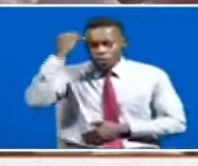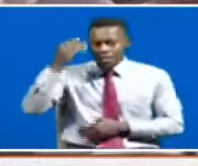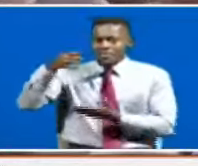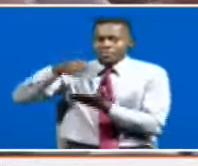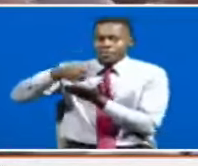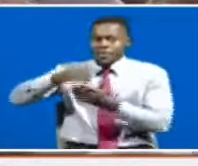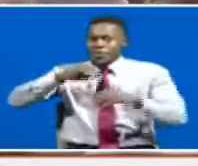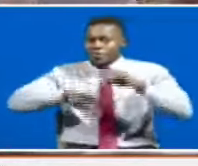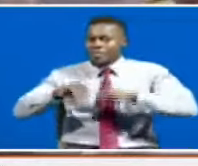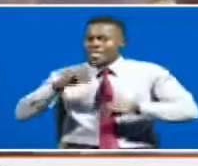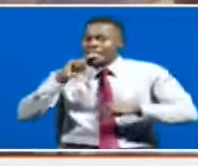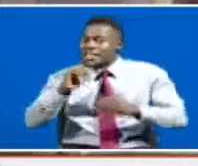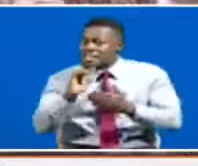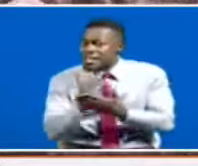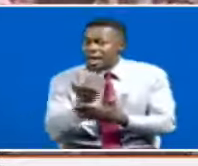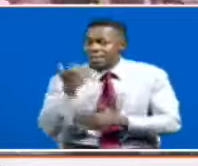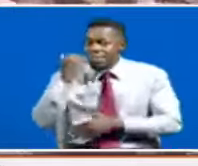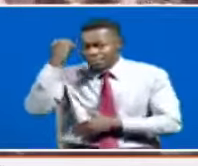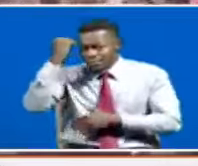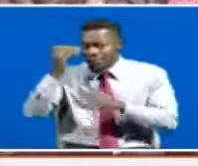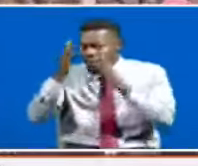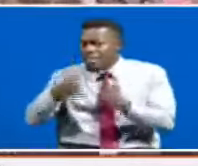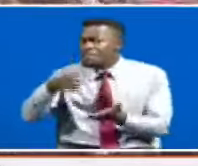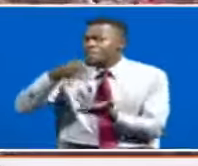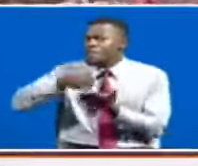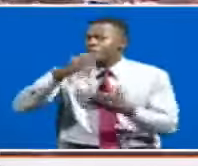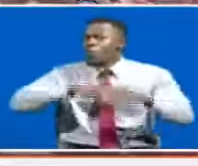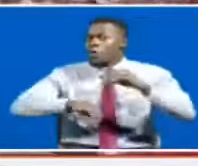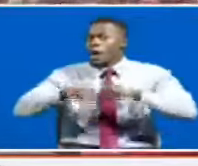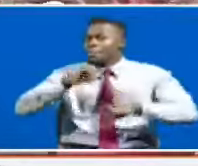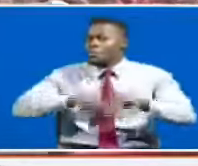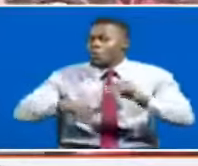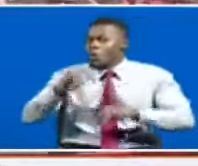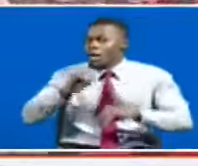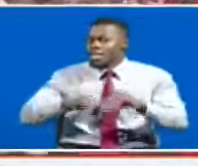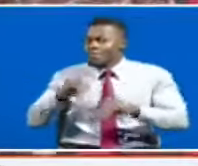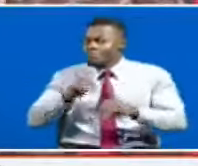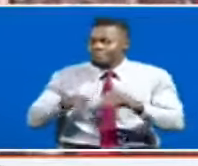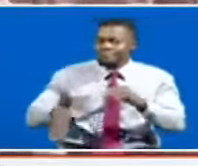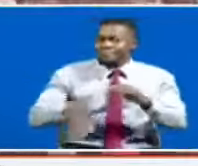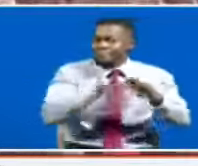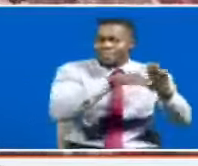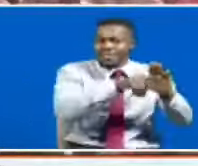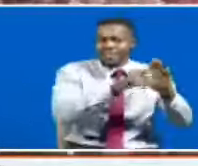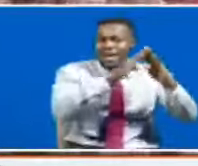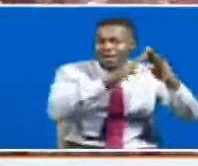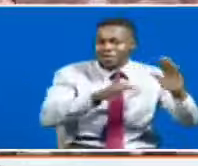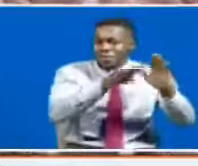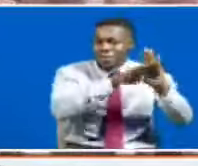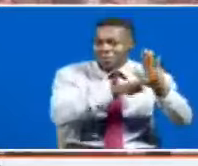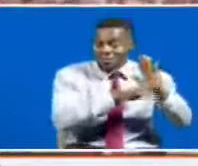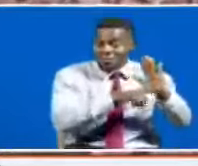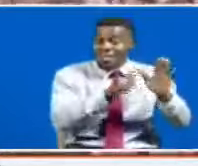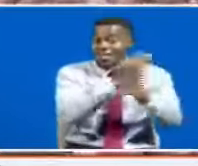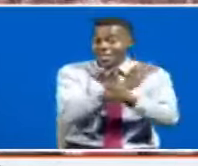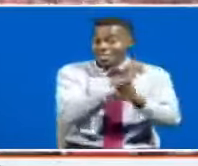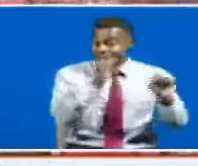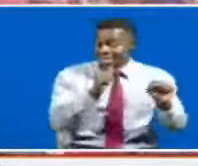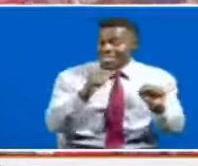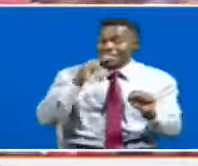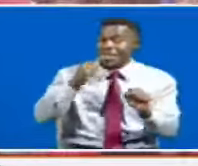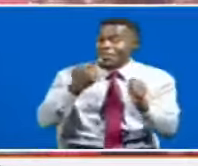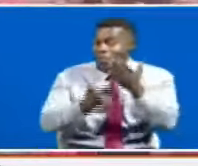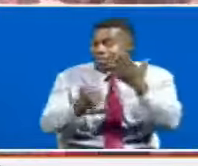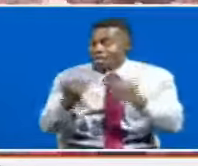some of the judges received bribes to sabotage the Kenya Kwanza administration development agenda. The president's claims came after a series of